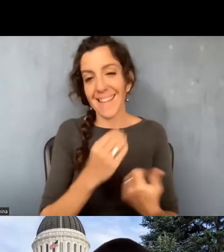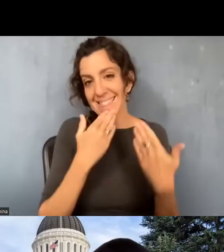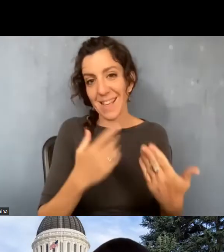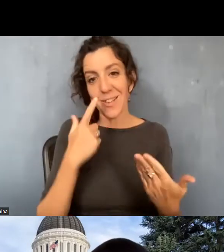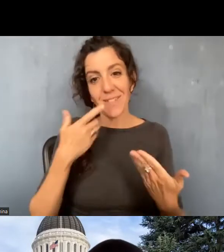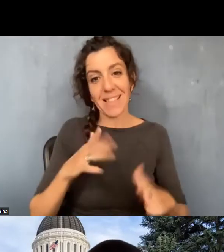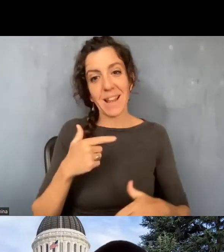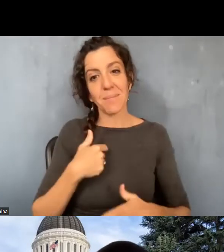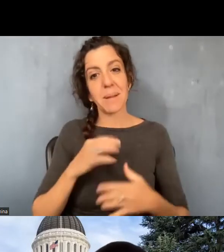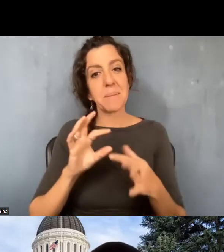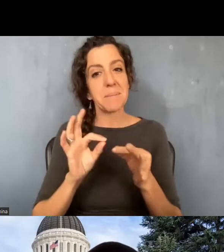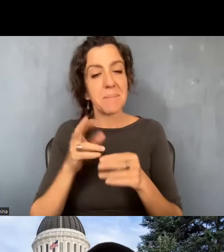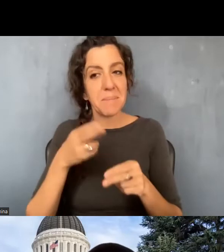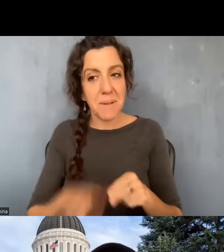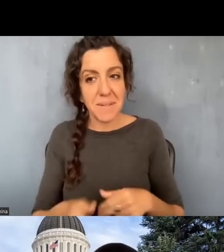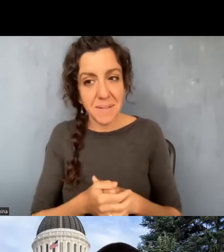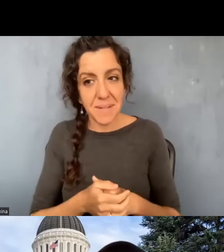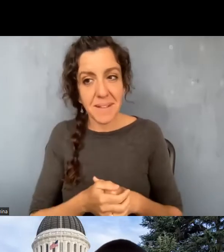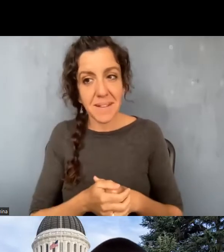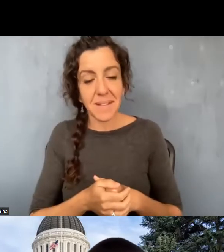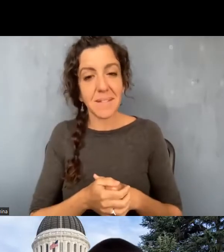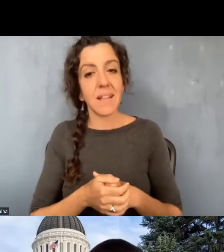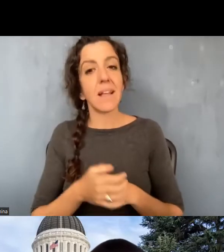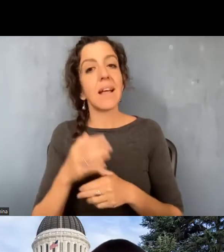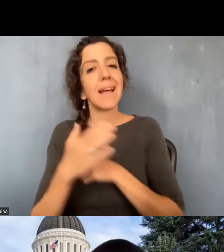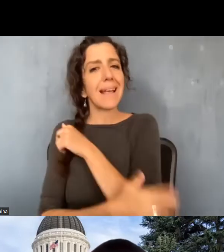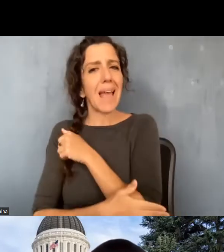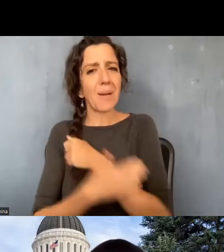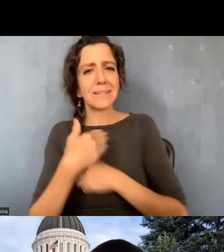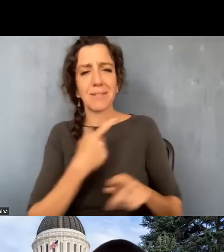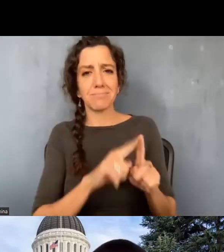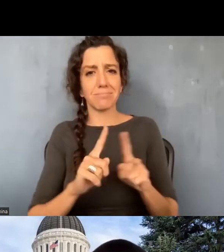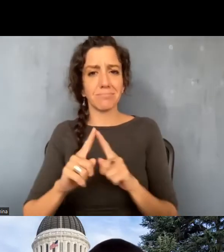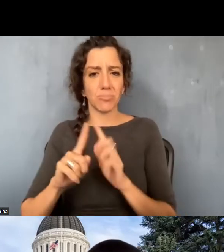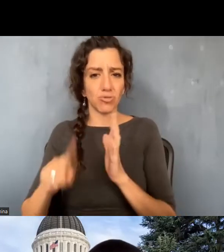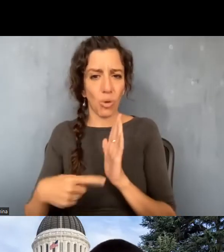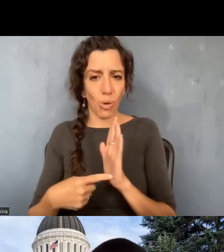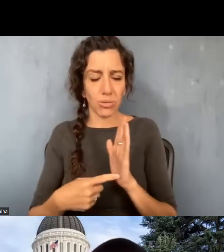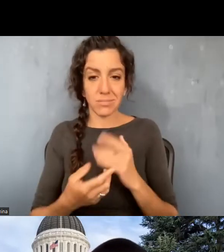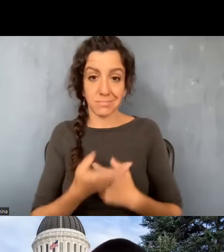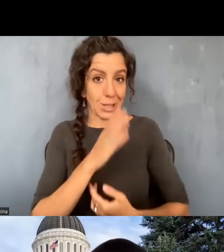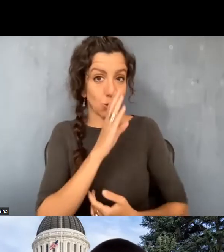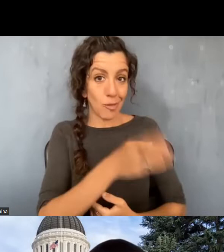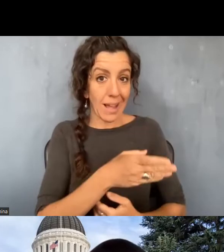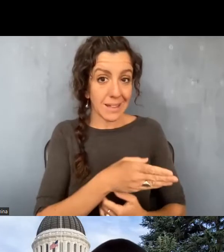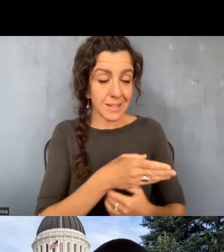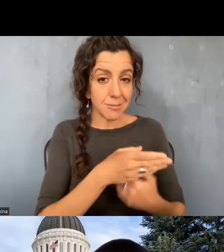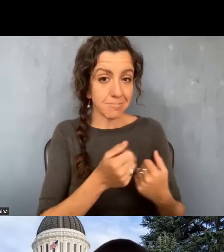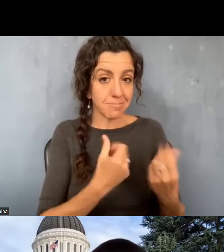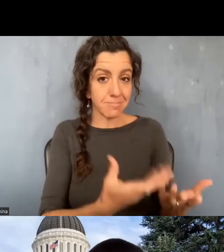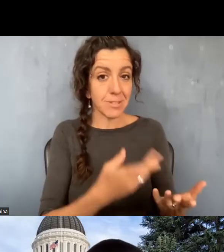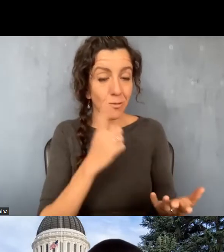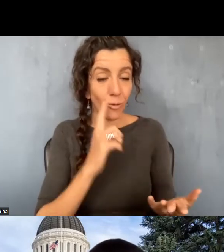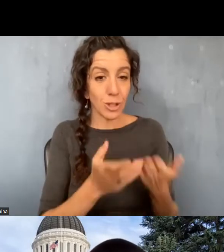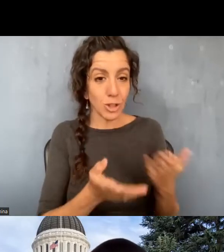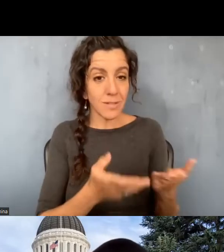letting me provide a few brief comments today. Counties have a number of roles, from direct provision of aging